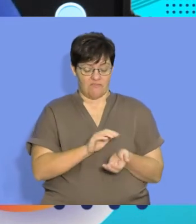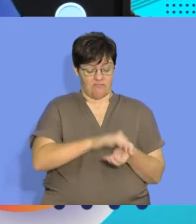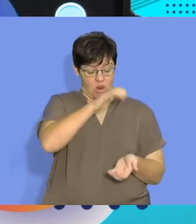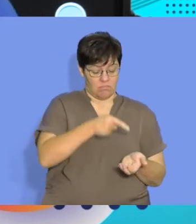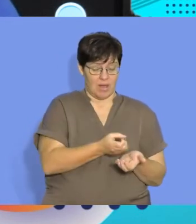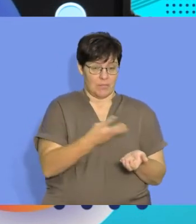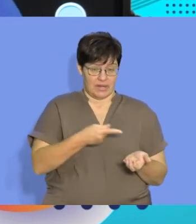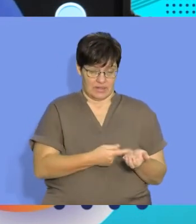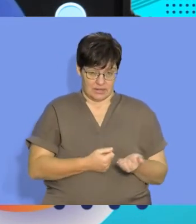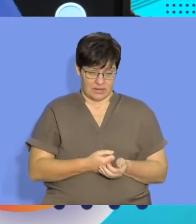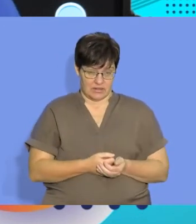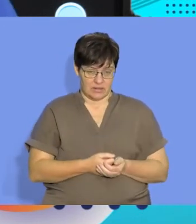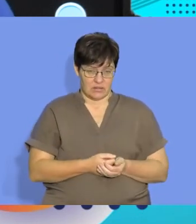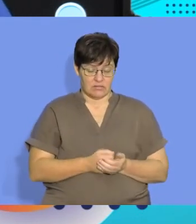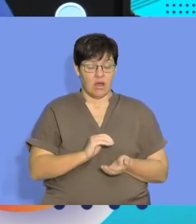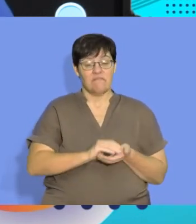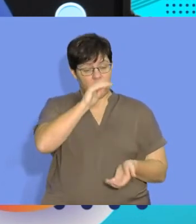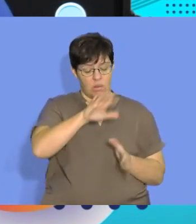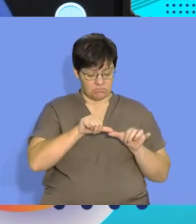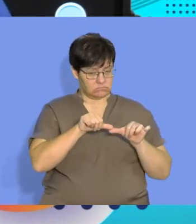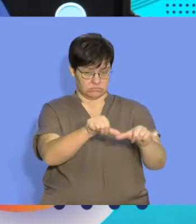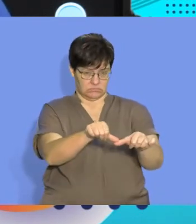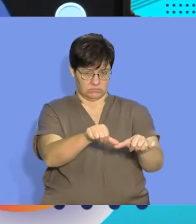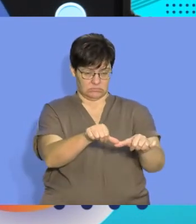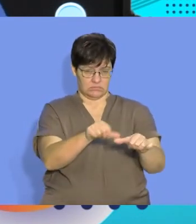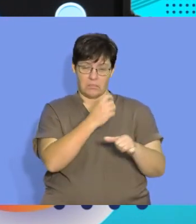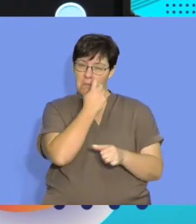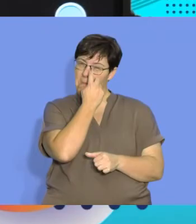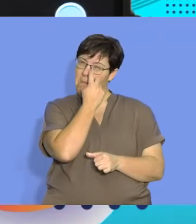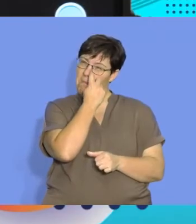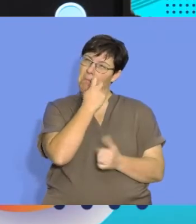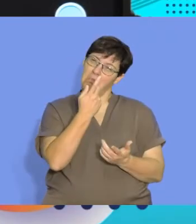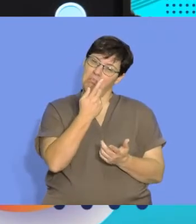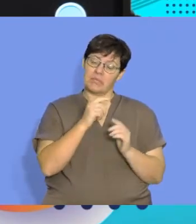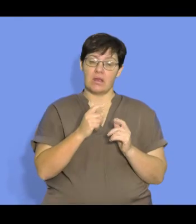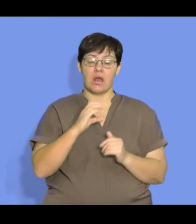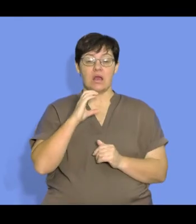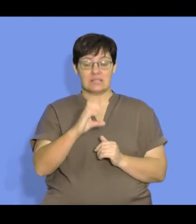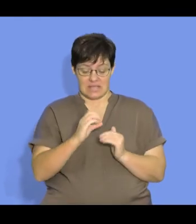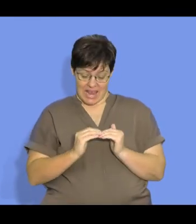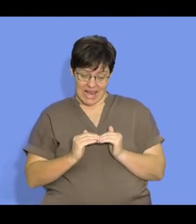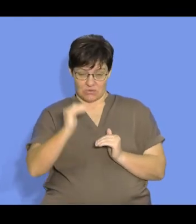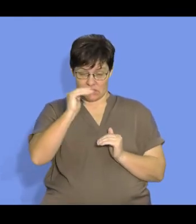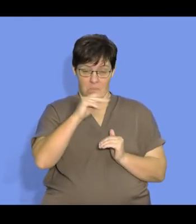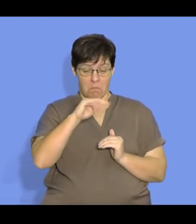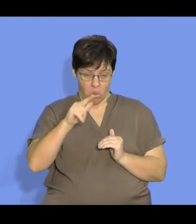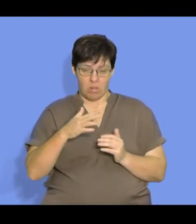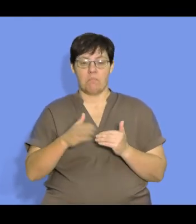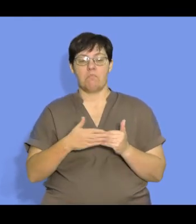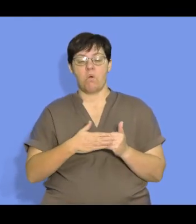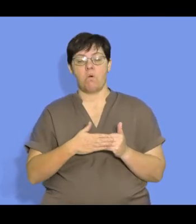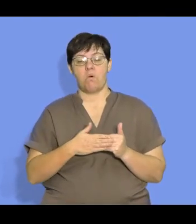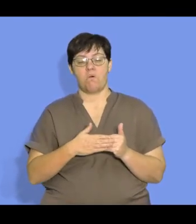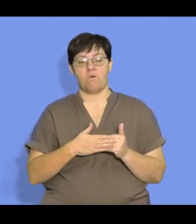kept constant and the concentration is increased, then it basically means you have a higher number